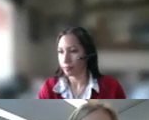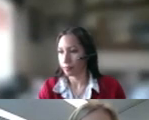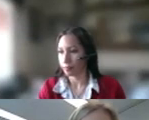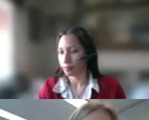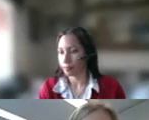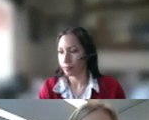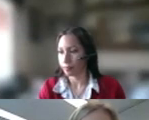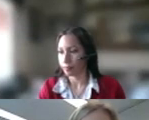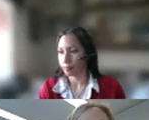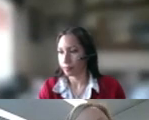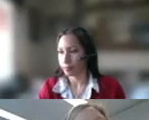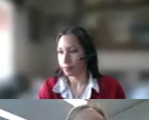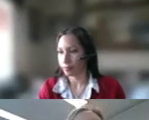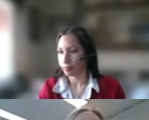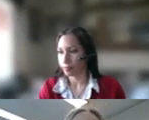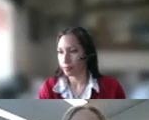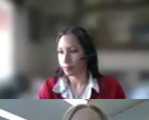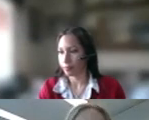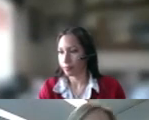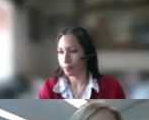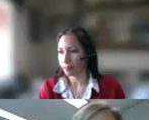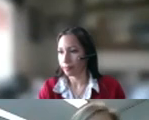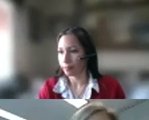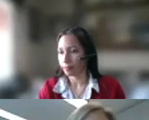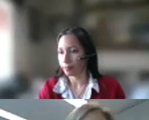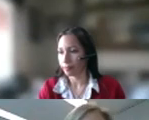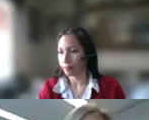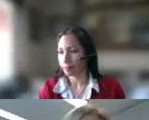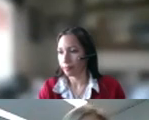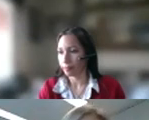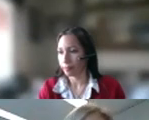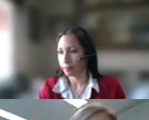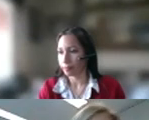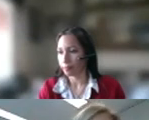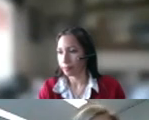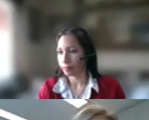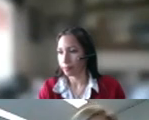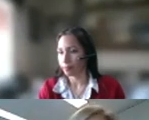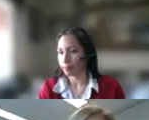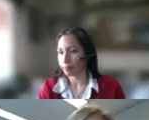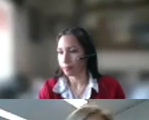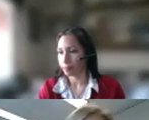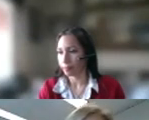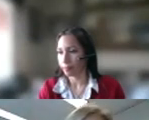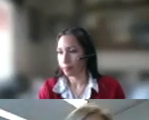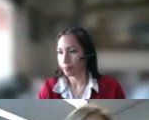water sports. So I just really love being outside and in nature, and Klamath County is a wonderful place to do that.